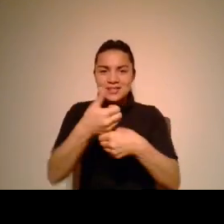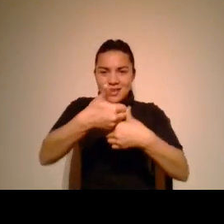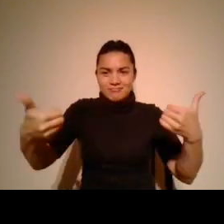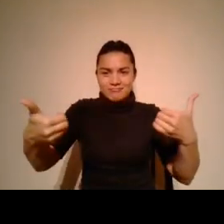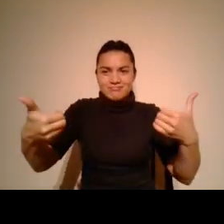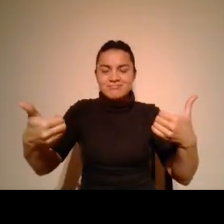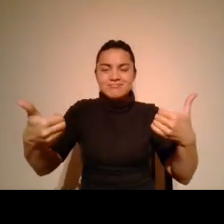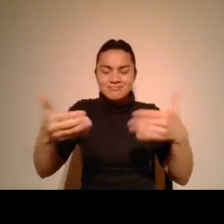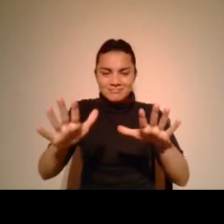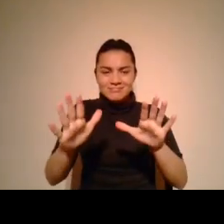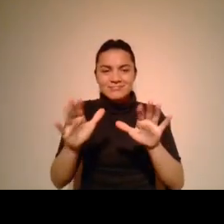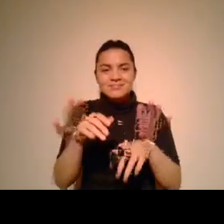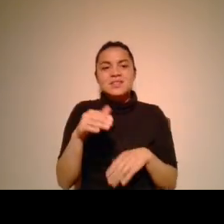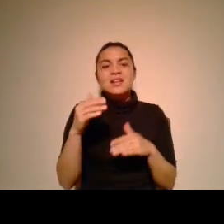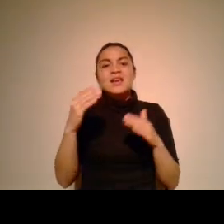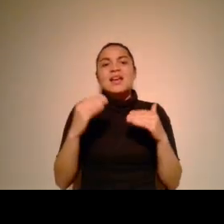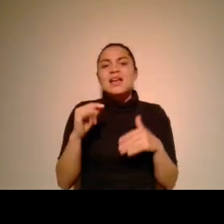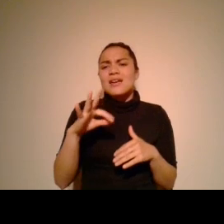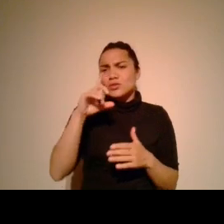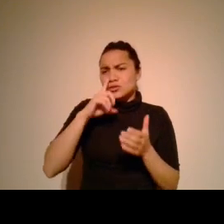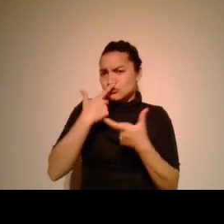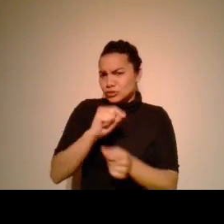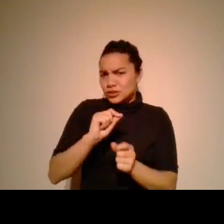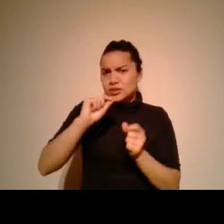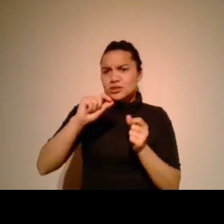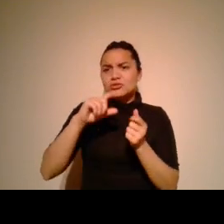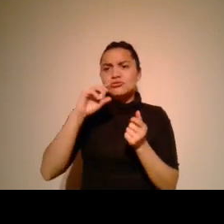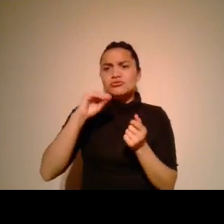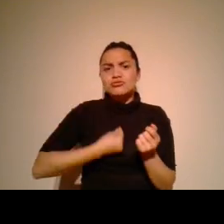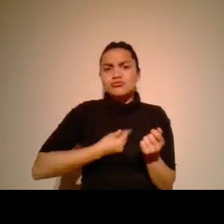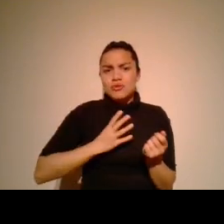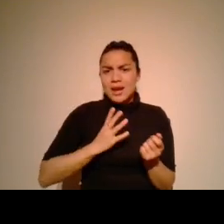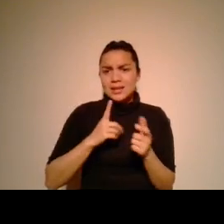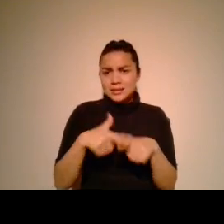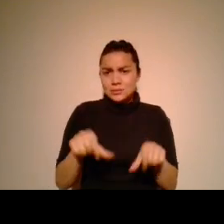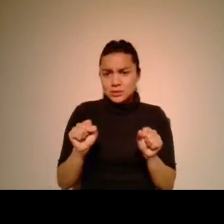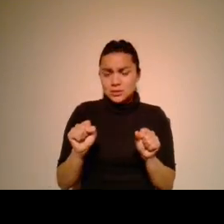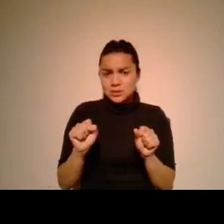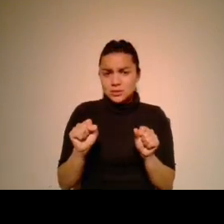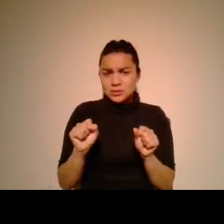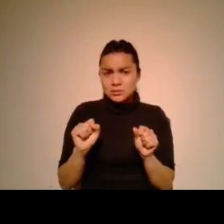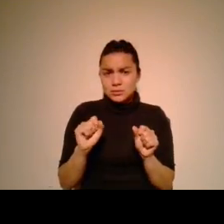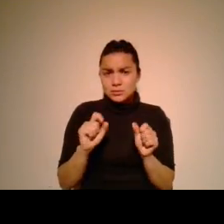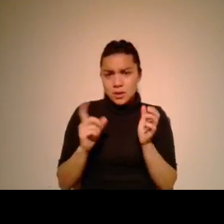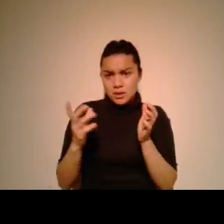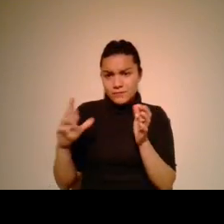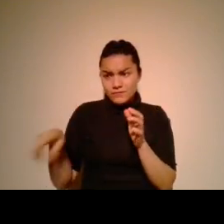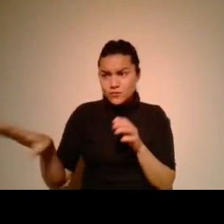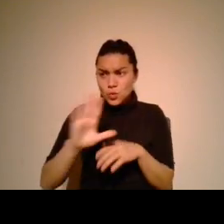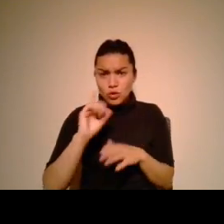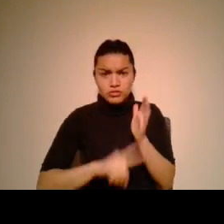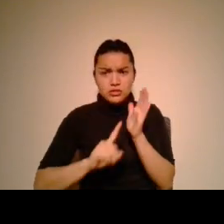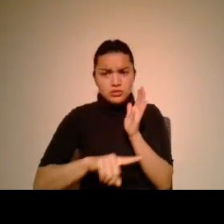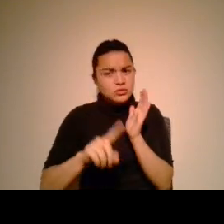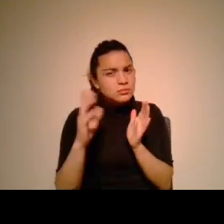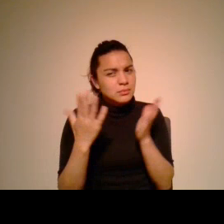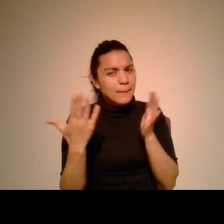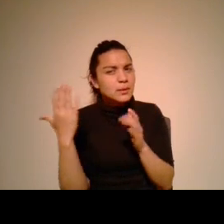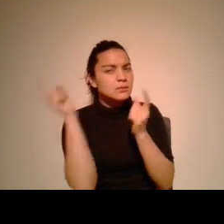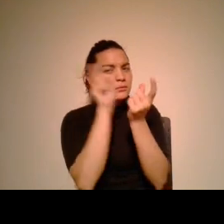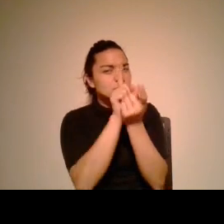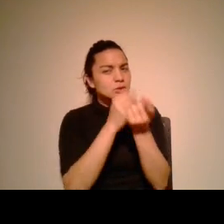in trans linguistics as a research issue, you should probably talk to a trans person about how to develop a research